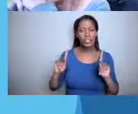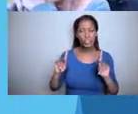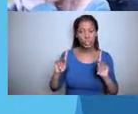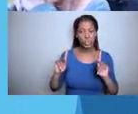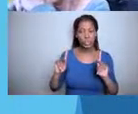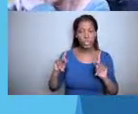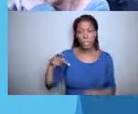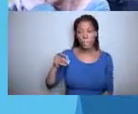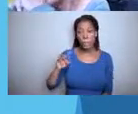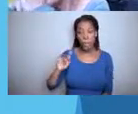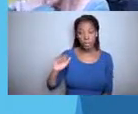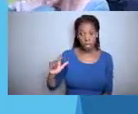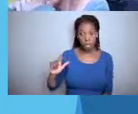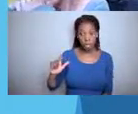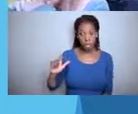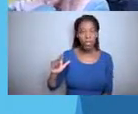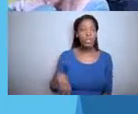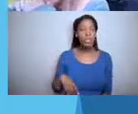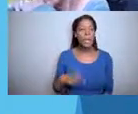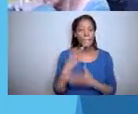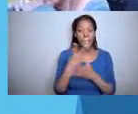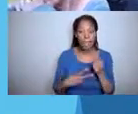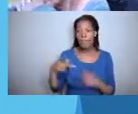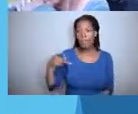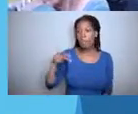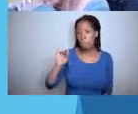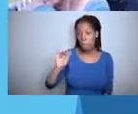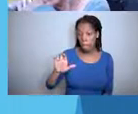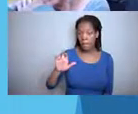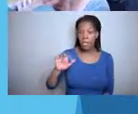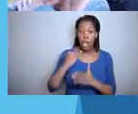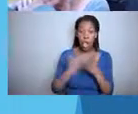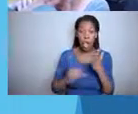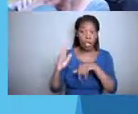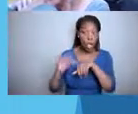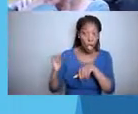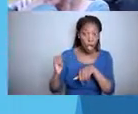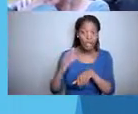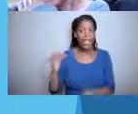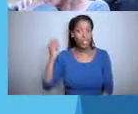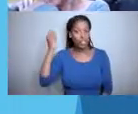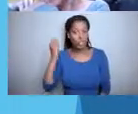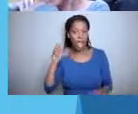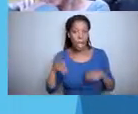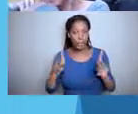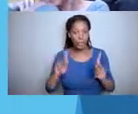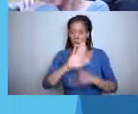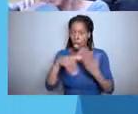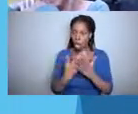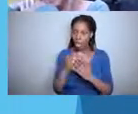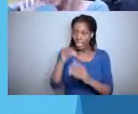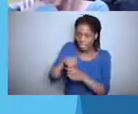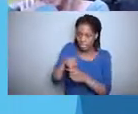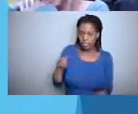our both public art calls as well as our grant opportunities exist um for this particular project we are looking